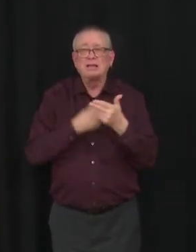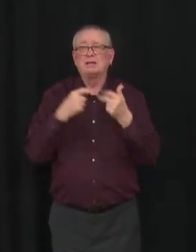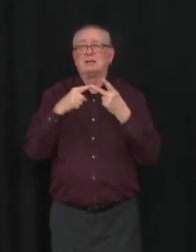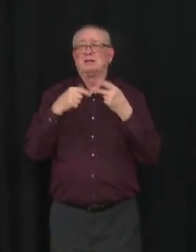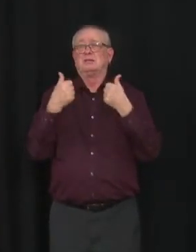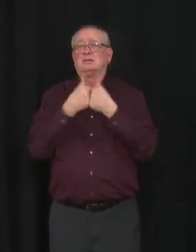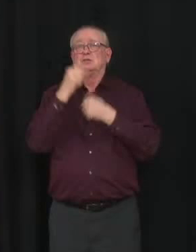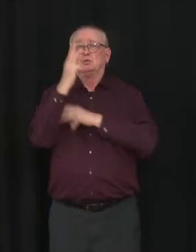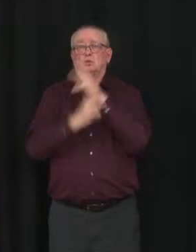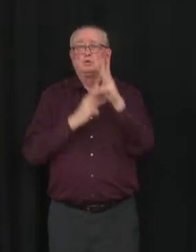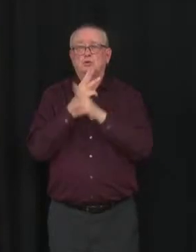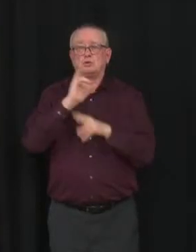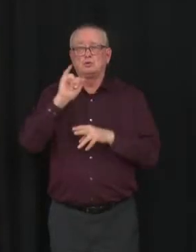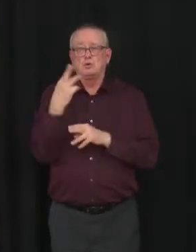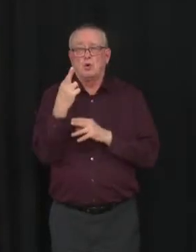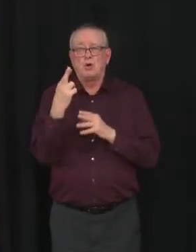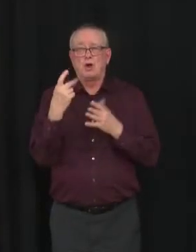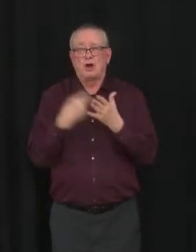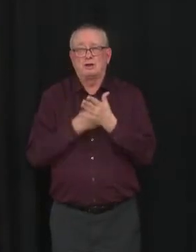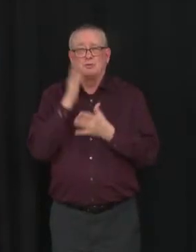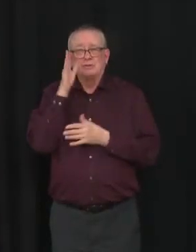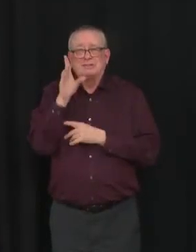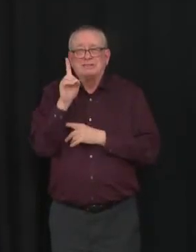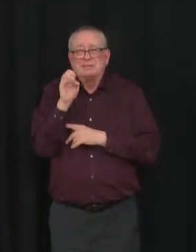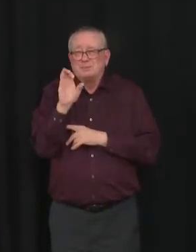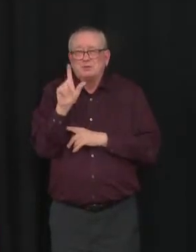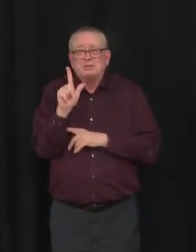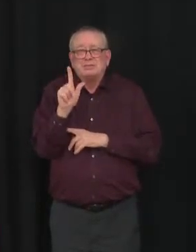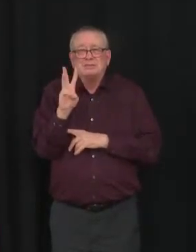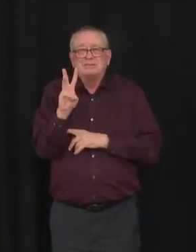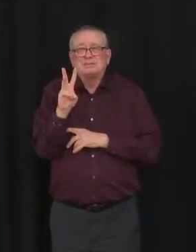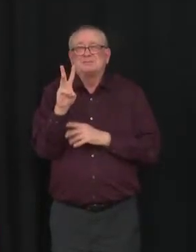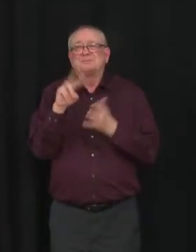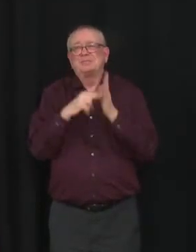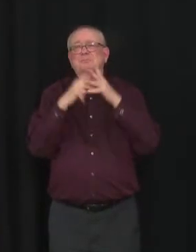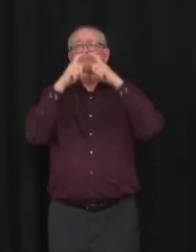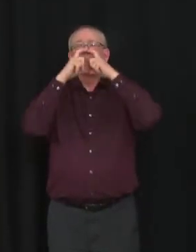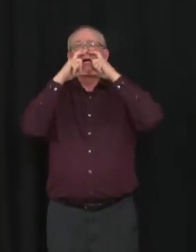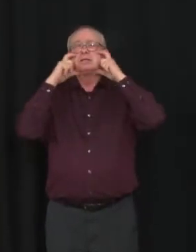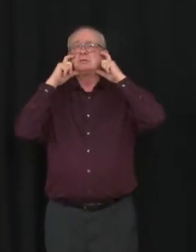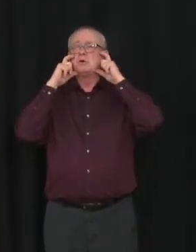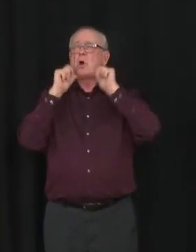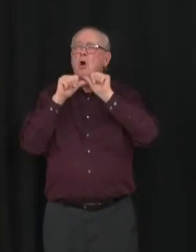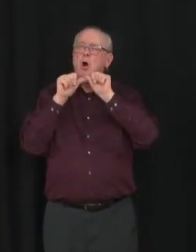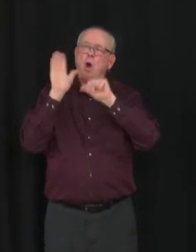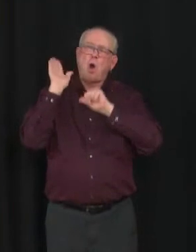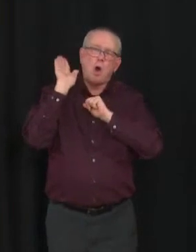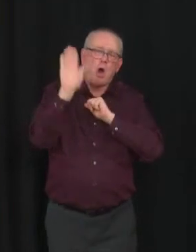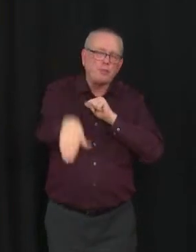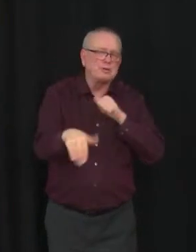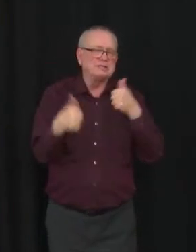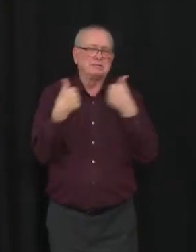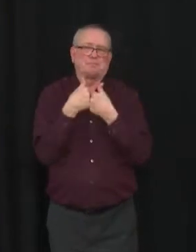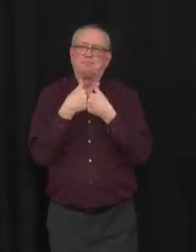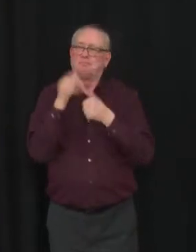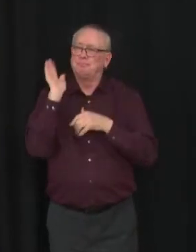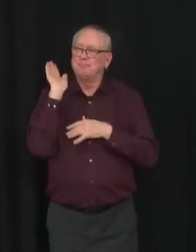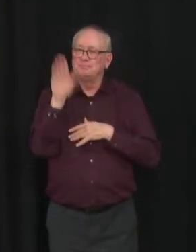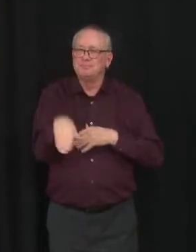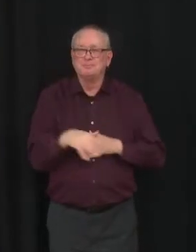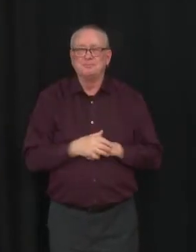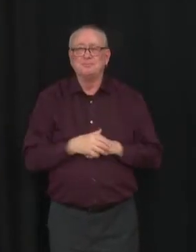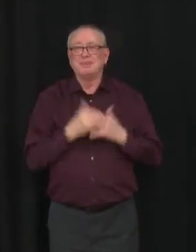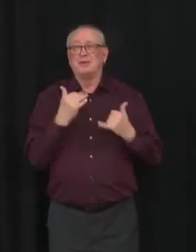begin on Boxing Day. Restaurant and bars participating in the REP are limited to 10 people per table, and